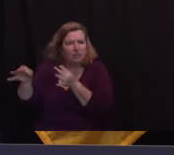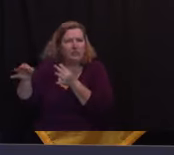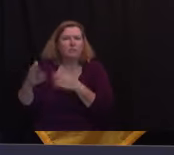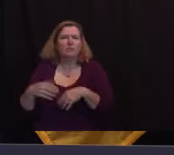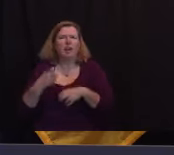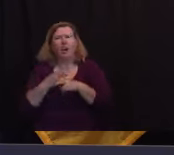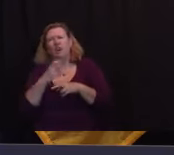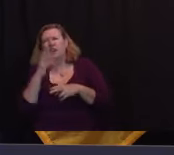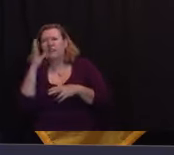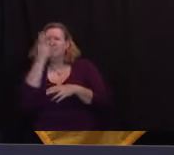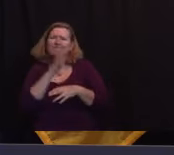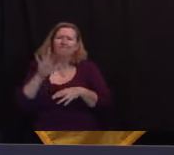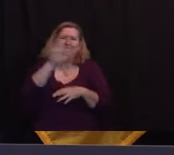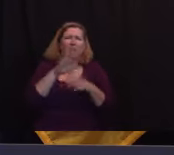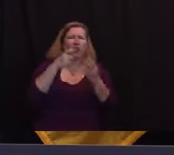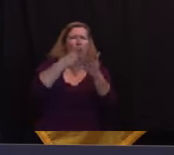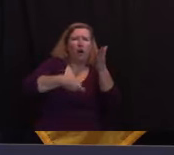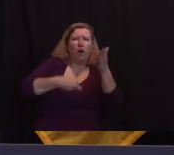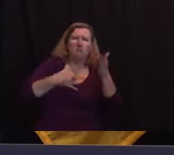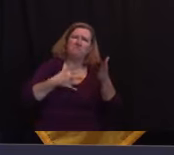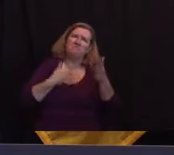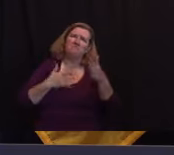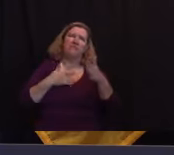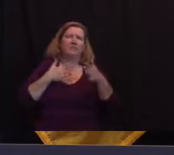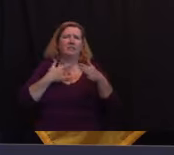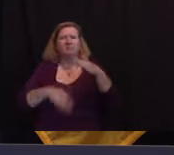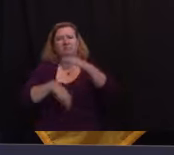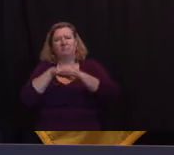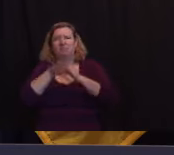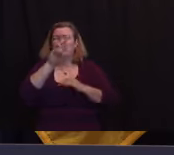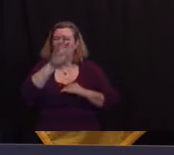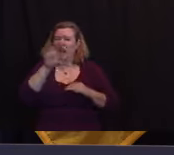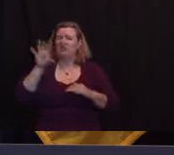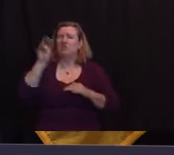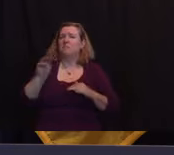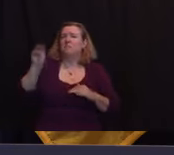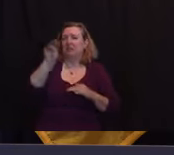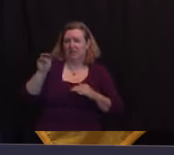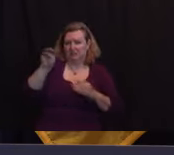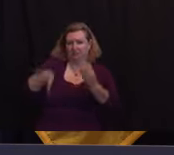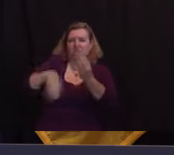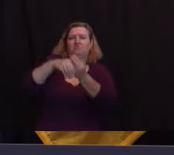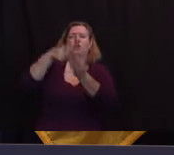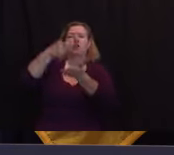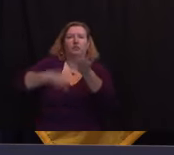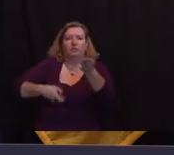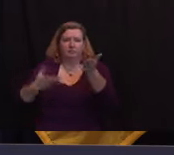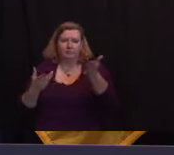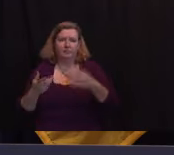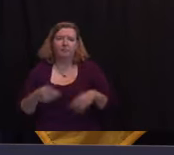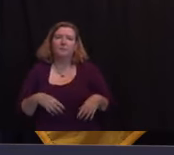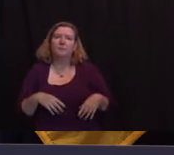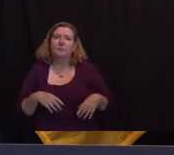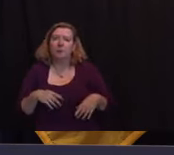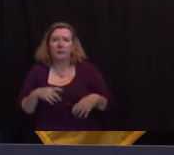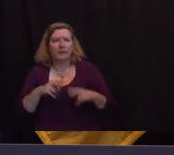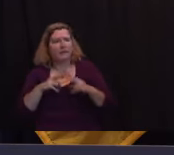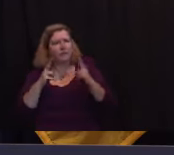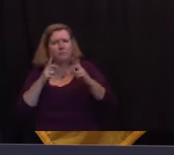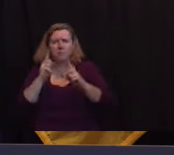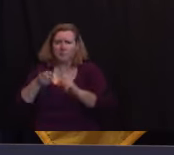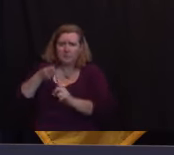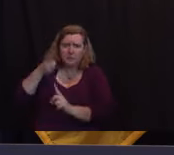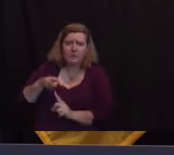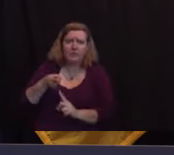to approximately $600 million. And again, this is a very specific